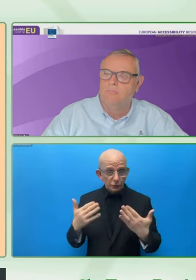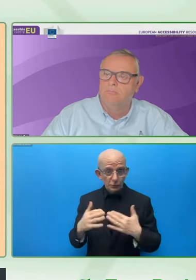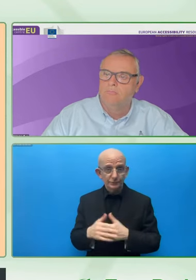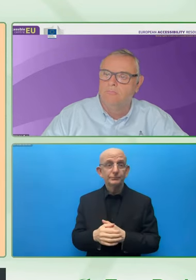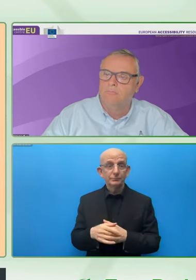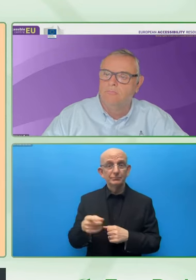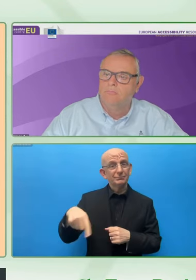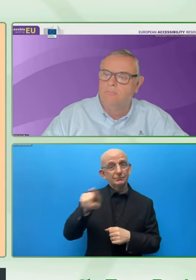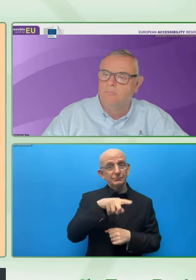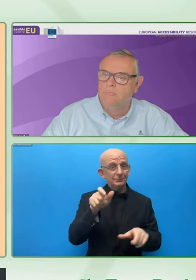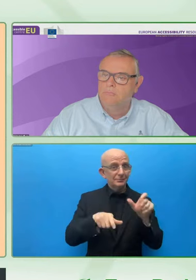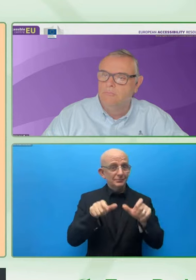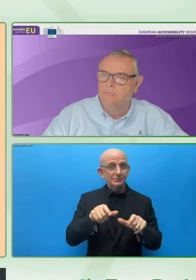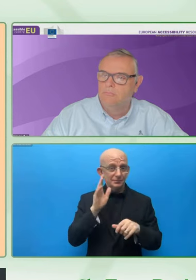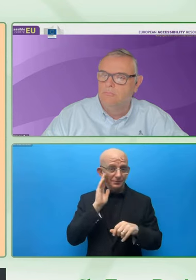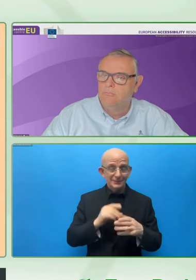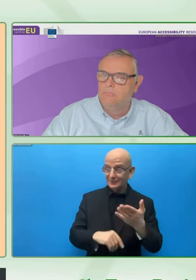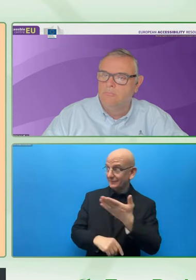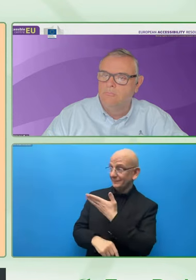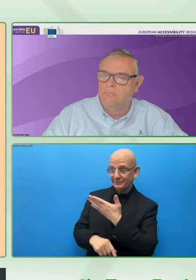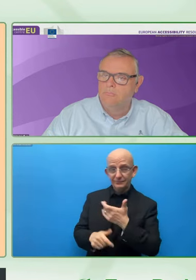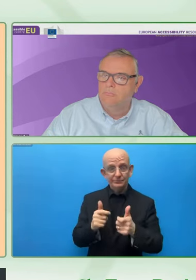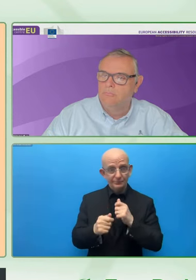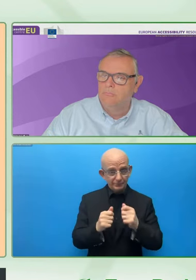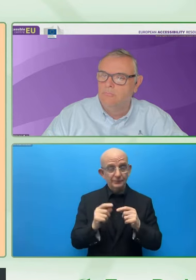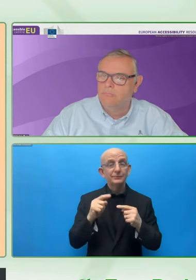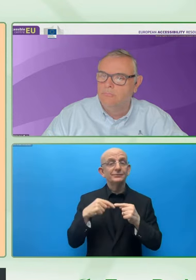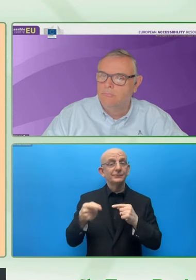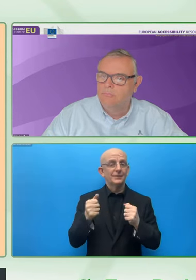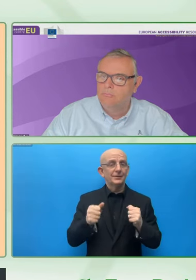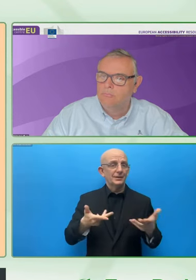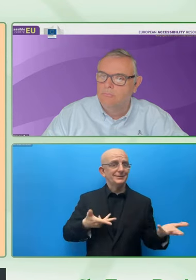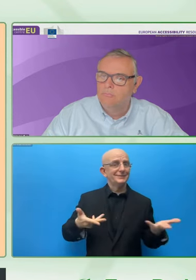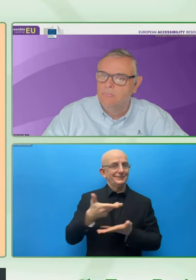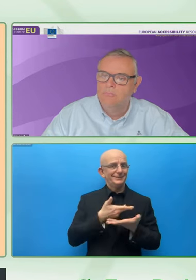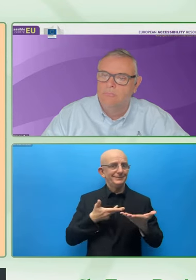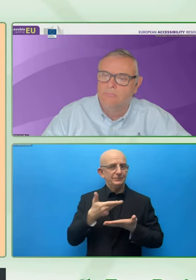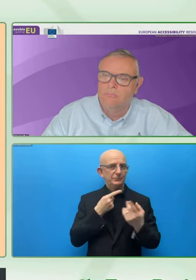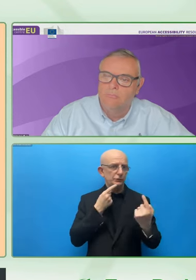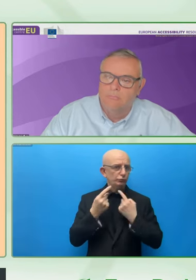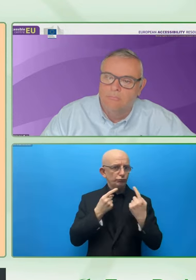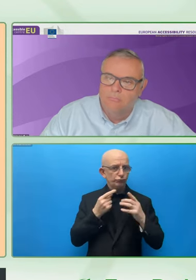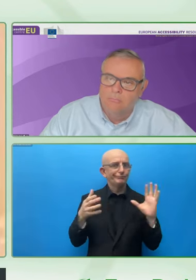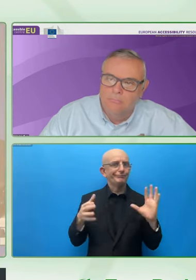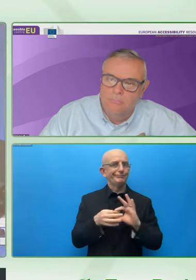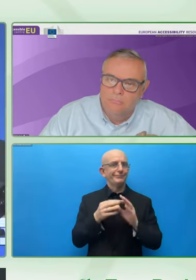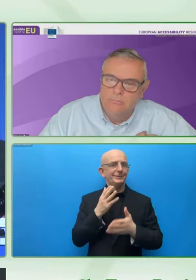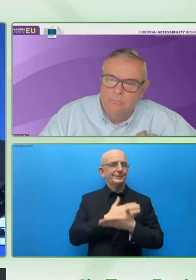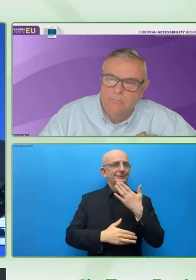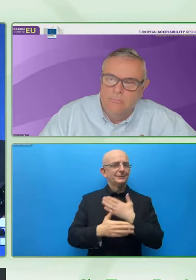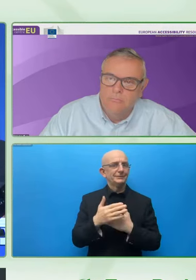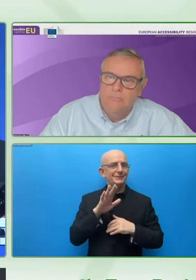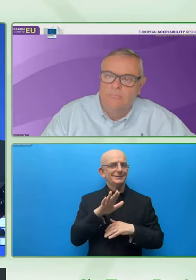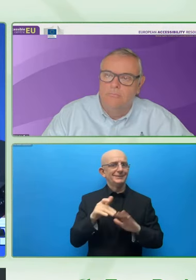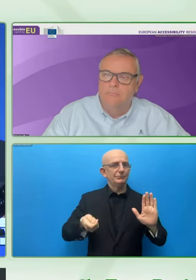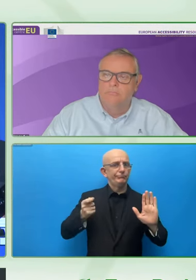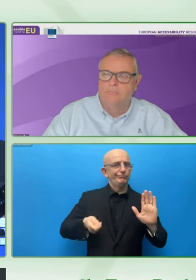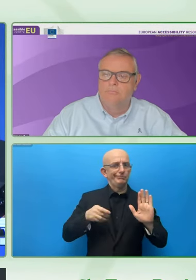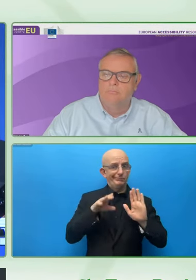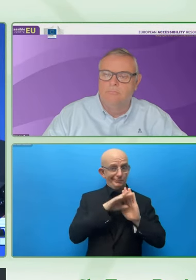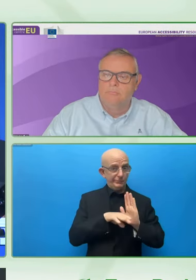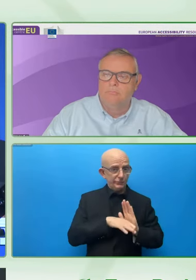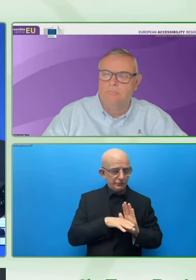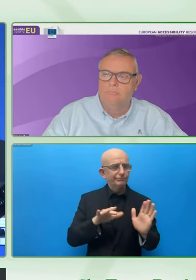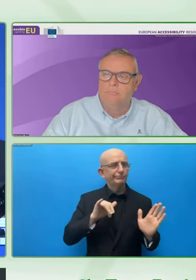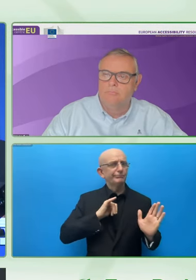well, it's very interesting to be part of this discussion today for me, because in Austria,